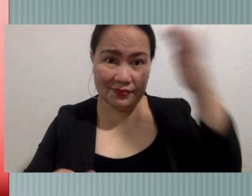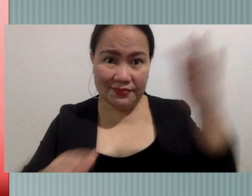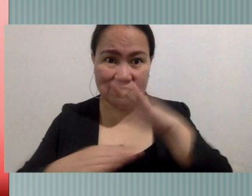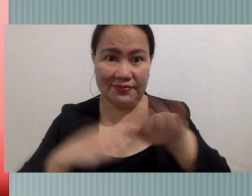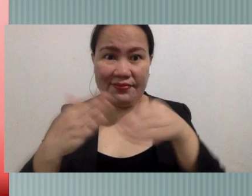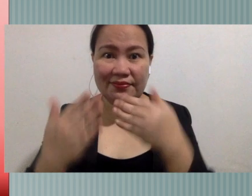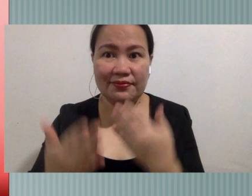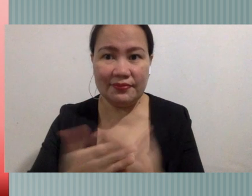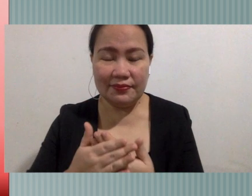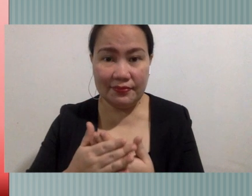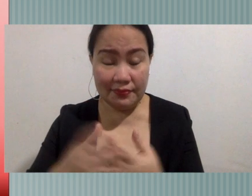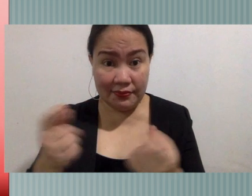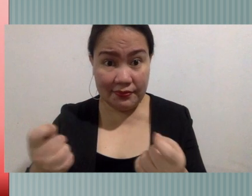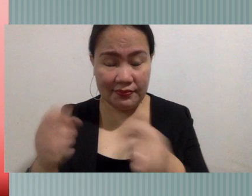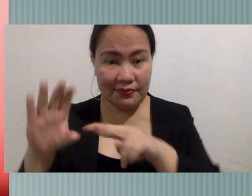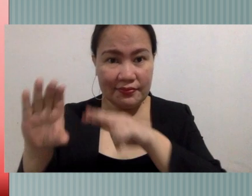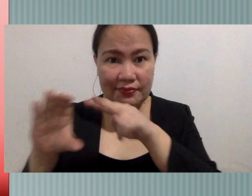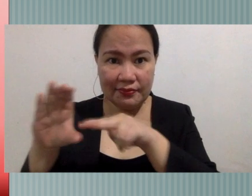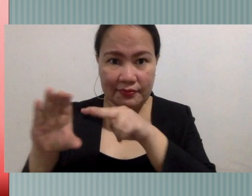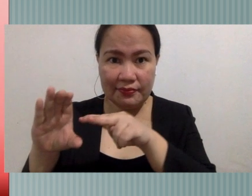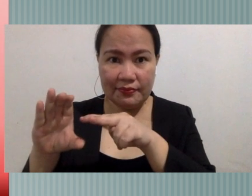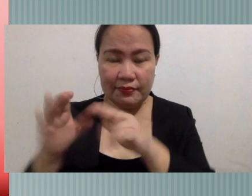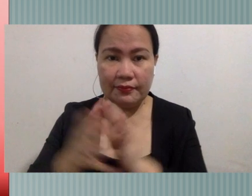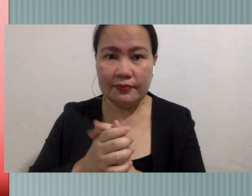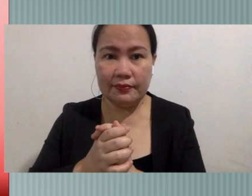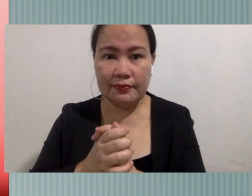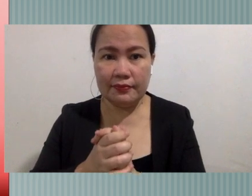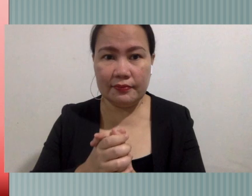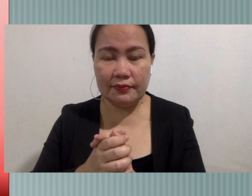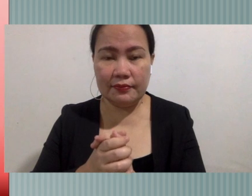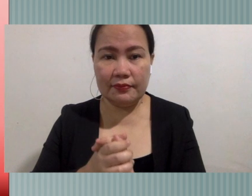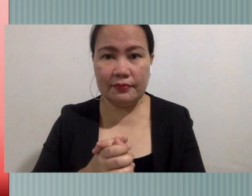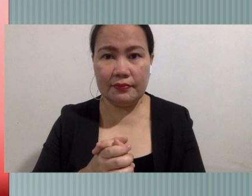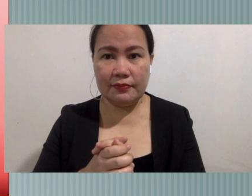Hello Kawaumat! In this video,